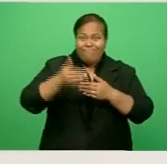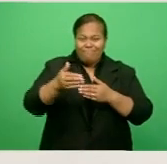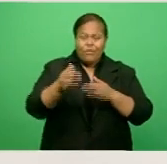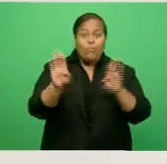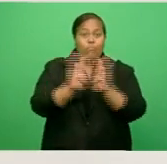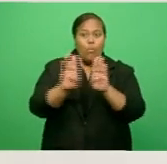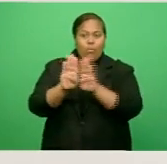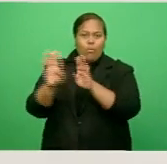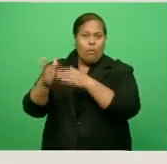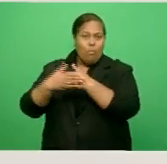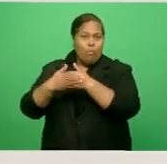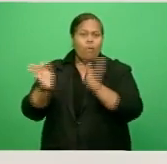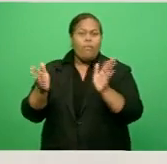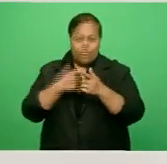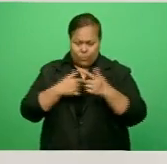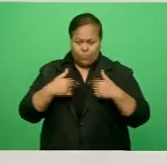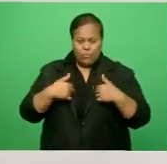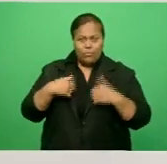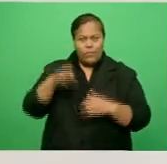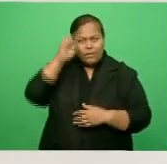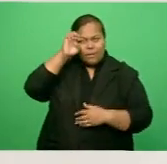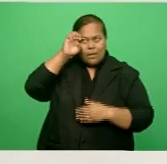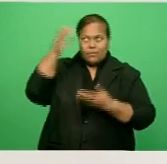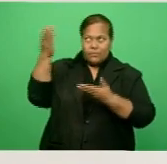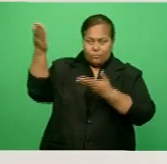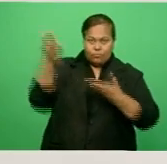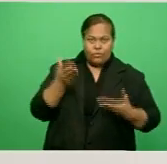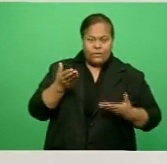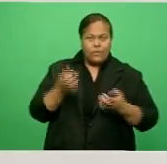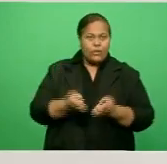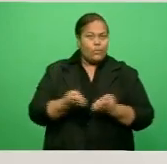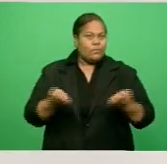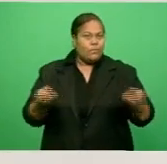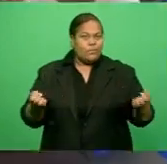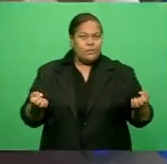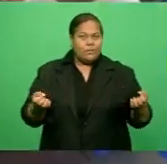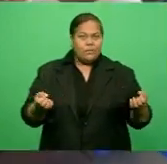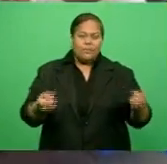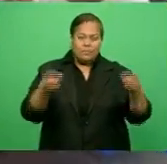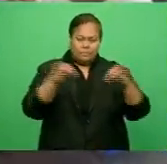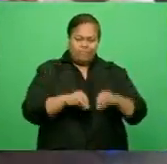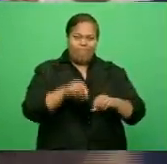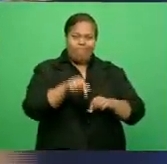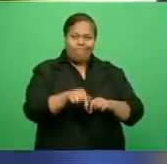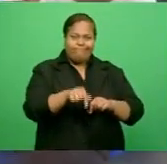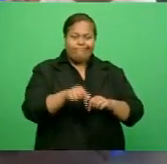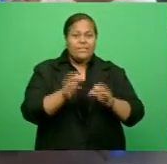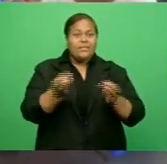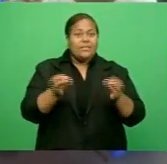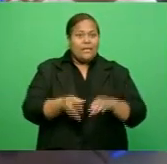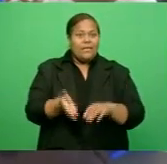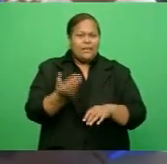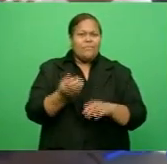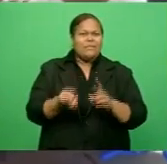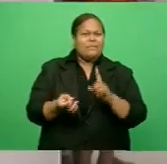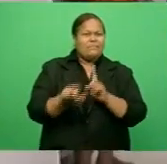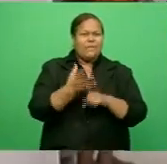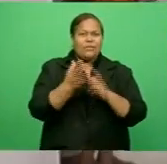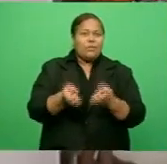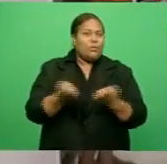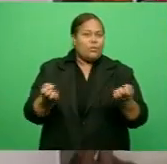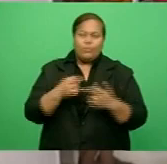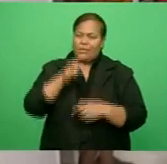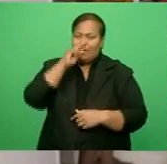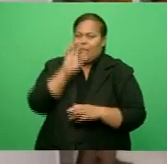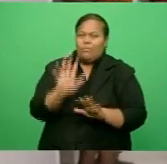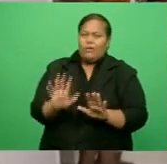We expect the installers to come in and install the specialist medical equipment, and we can't wait for the